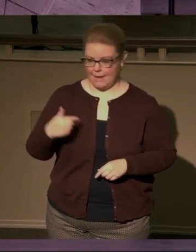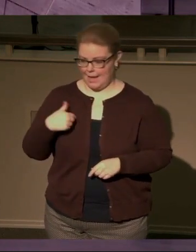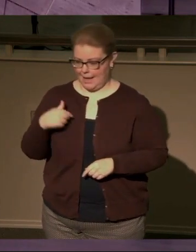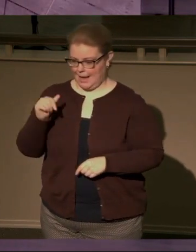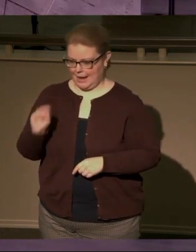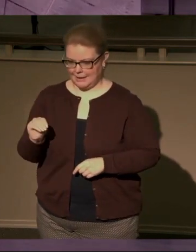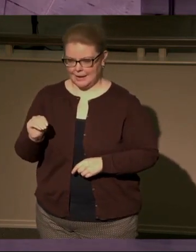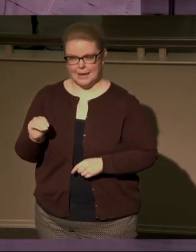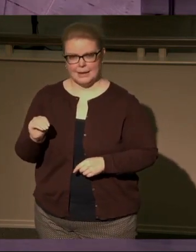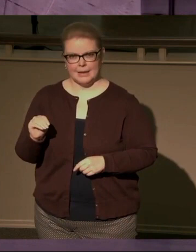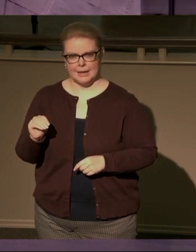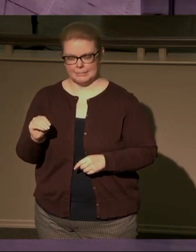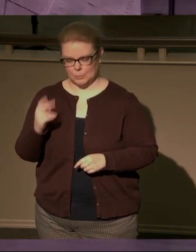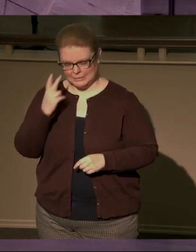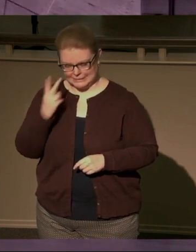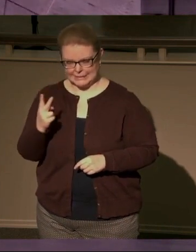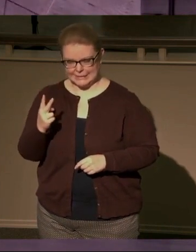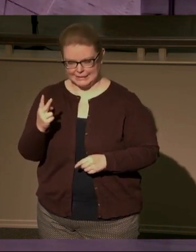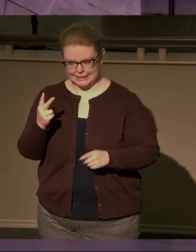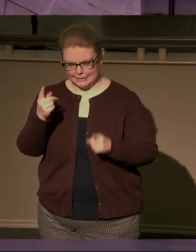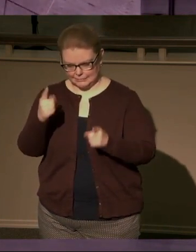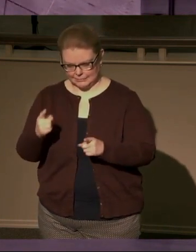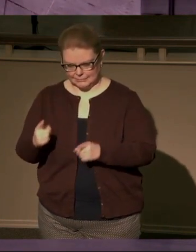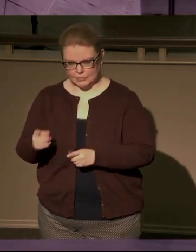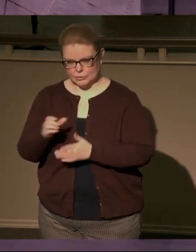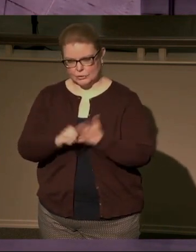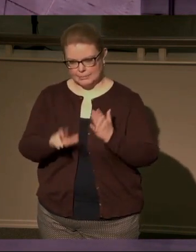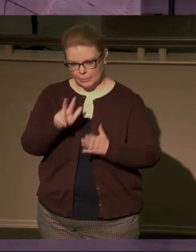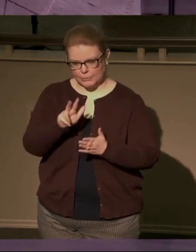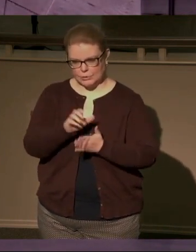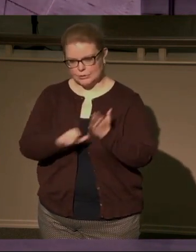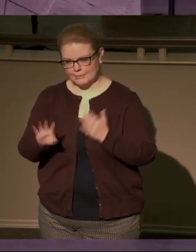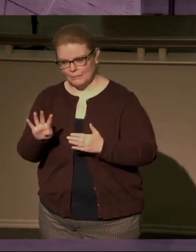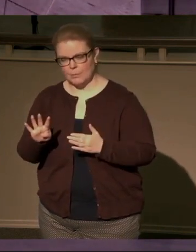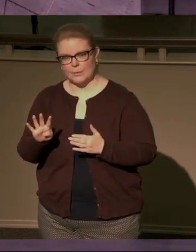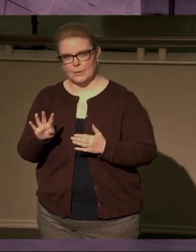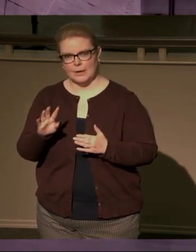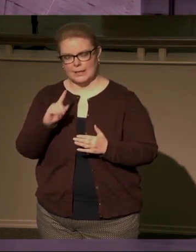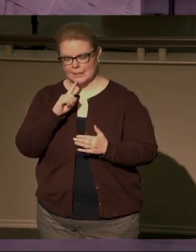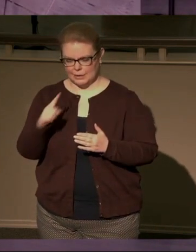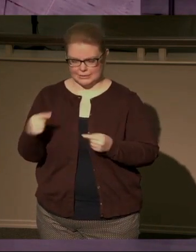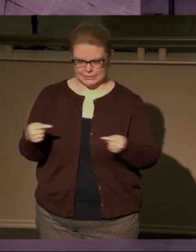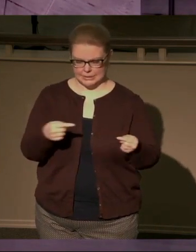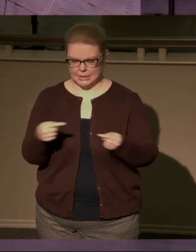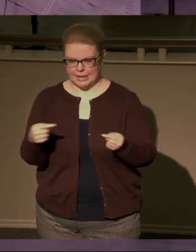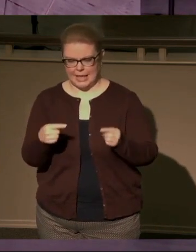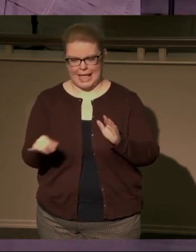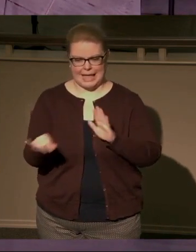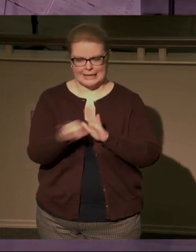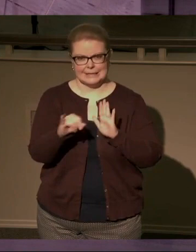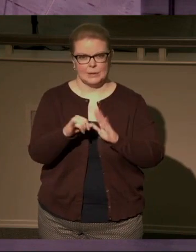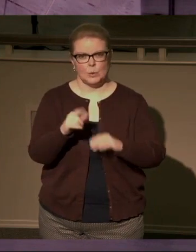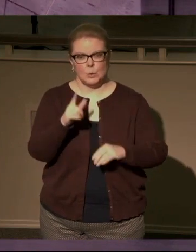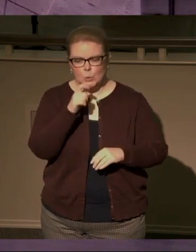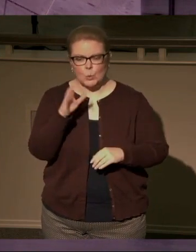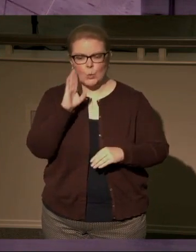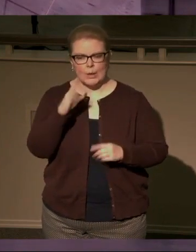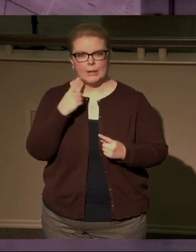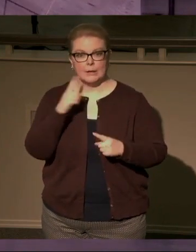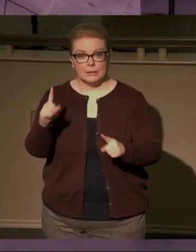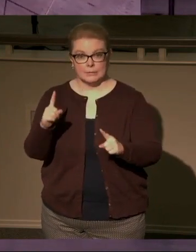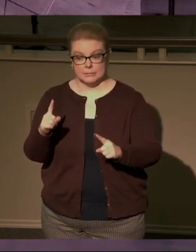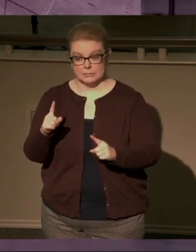text throughout chapter 3 and chapter 4, there's a competition of identities. The idea of who's going to get this done. Is it